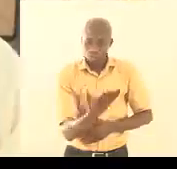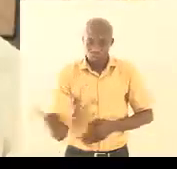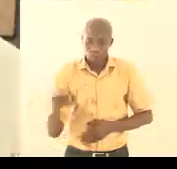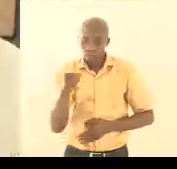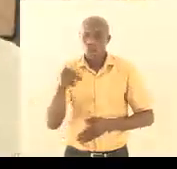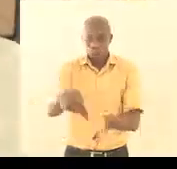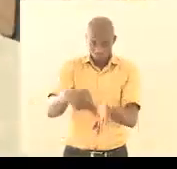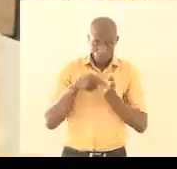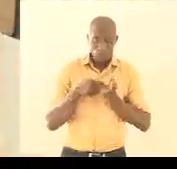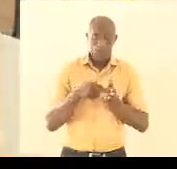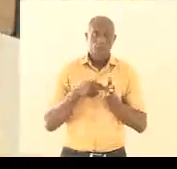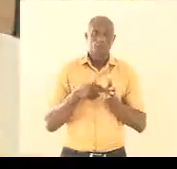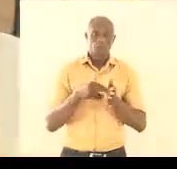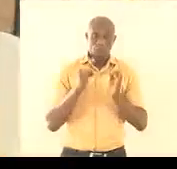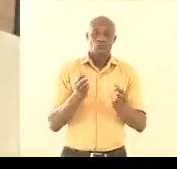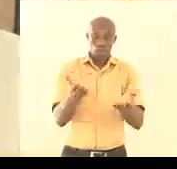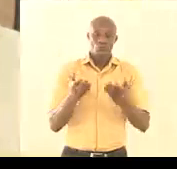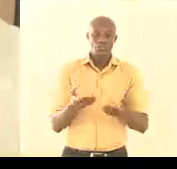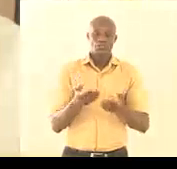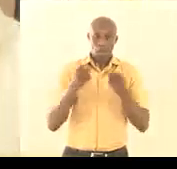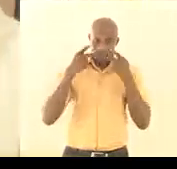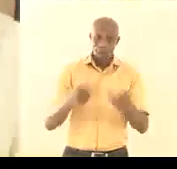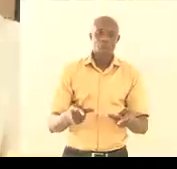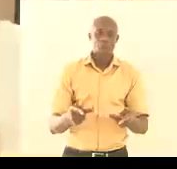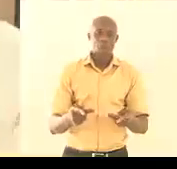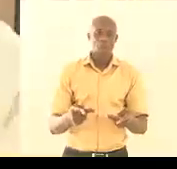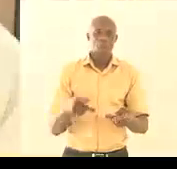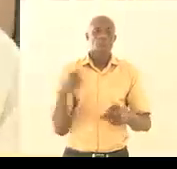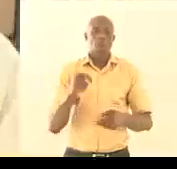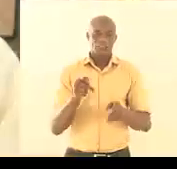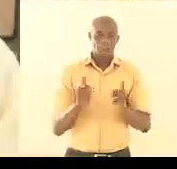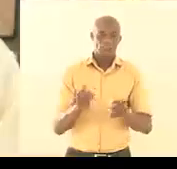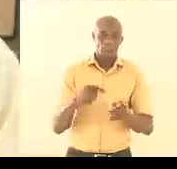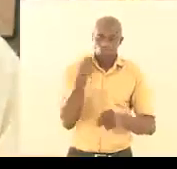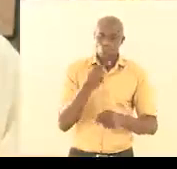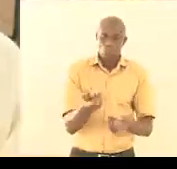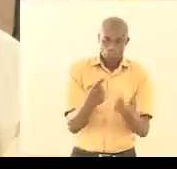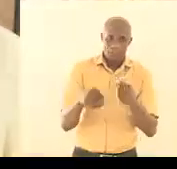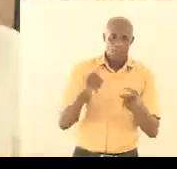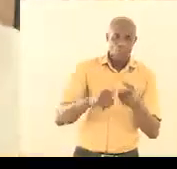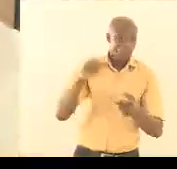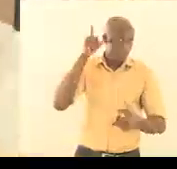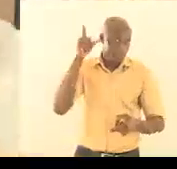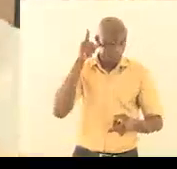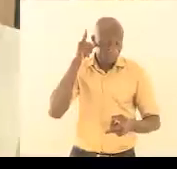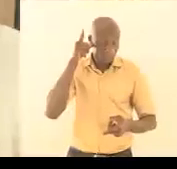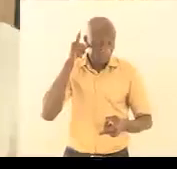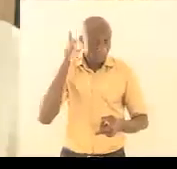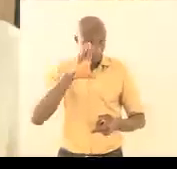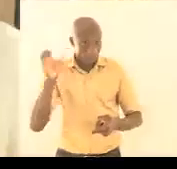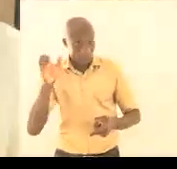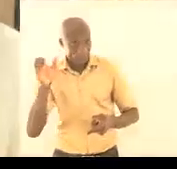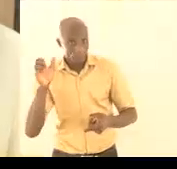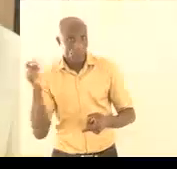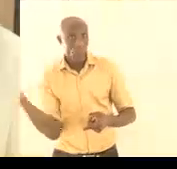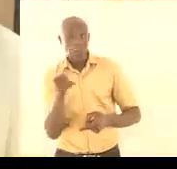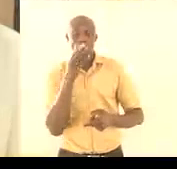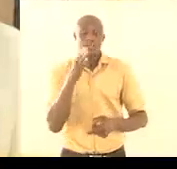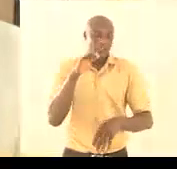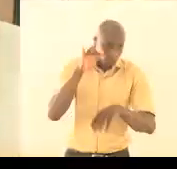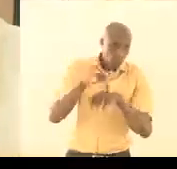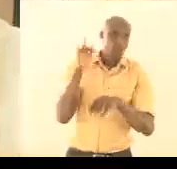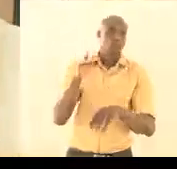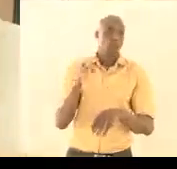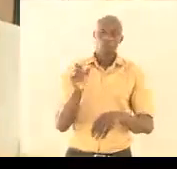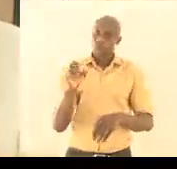thing you require if you want peace, the people who came to listen to St. Peter, the 500 of them, they were touched to